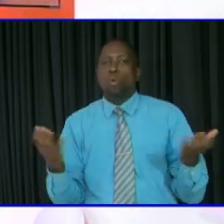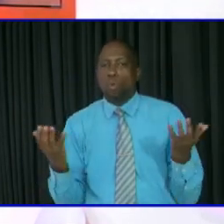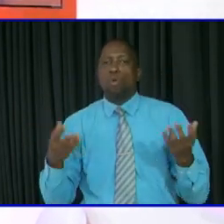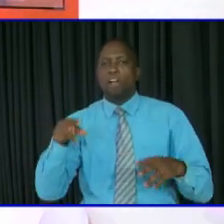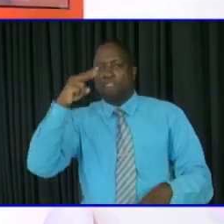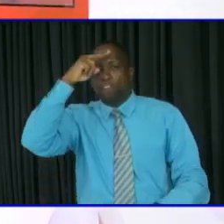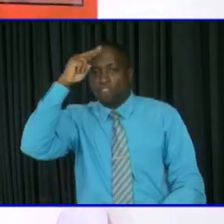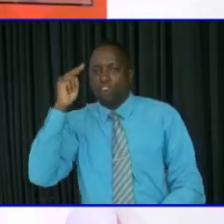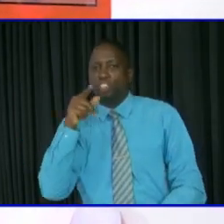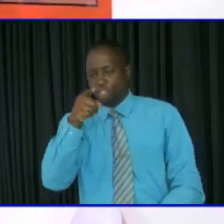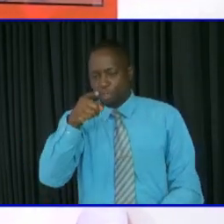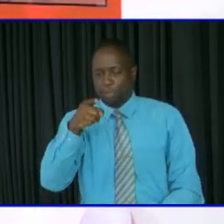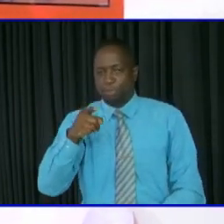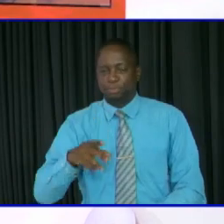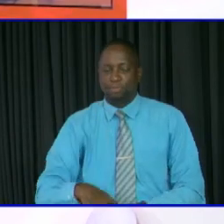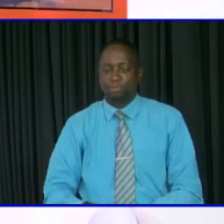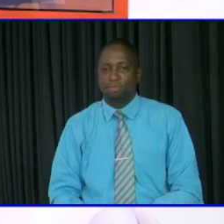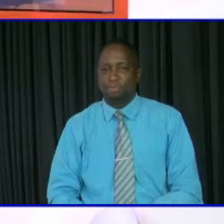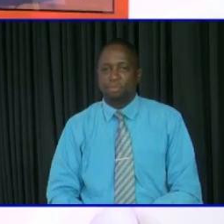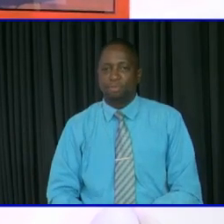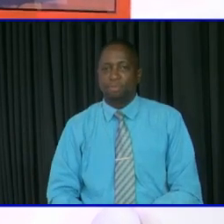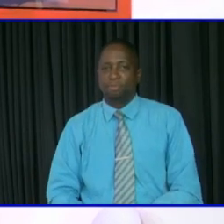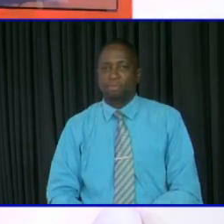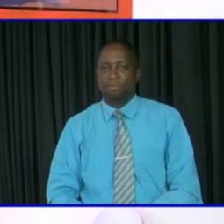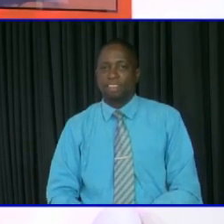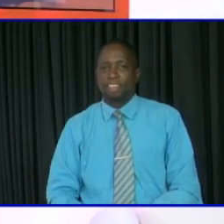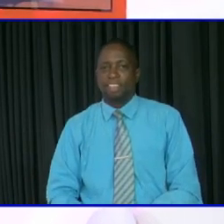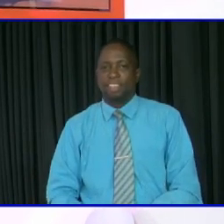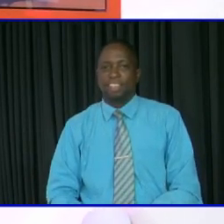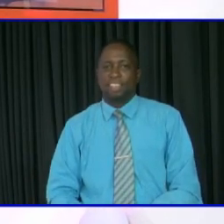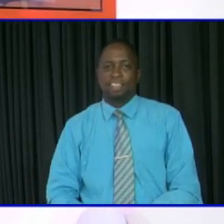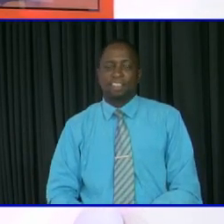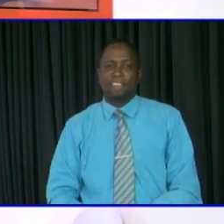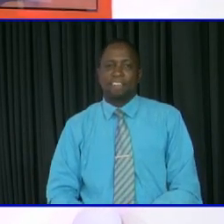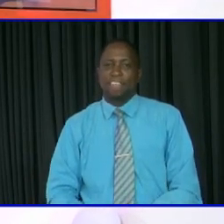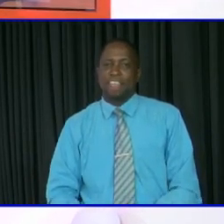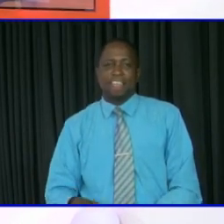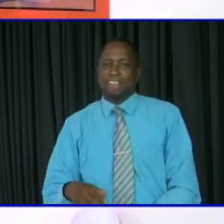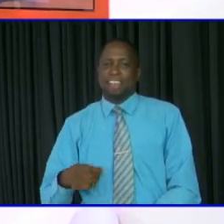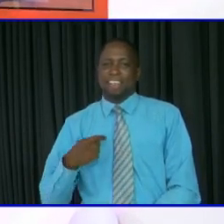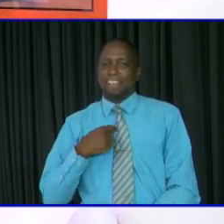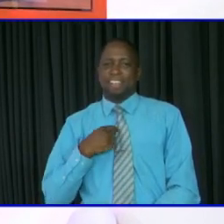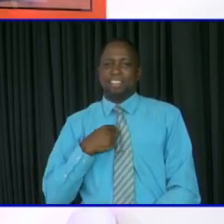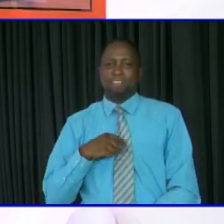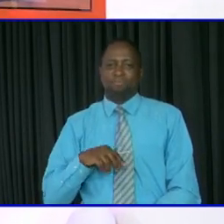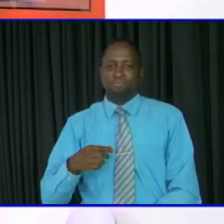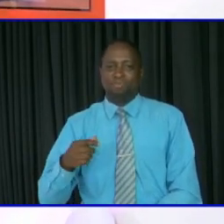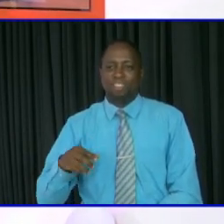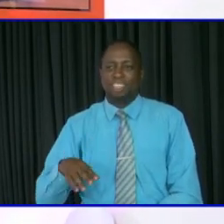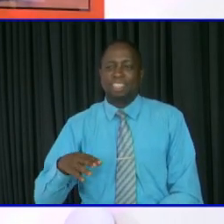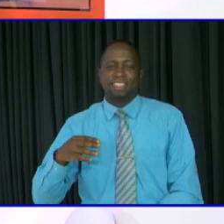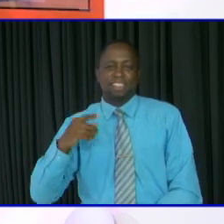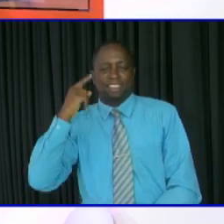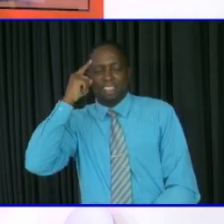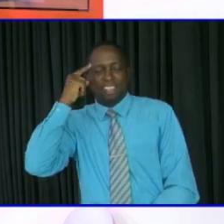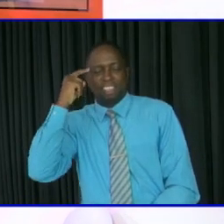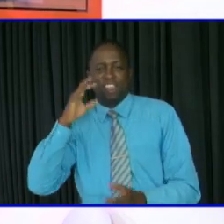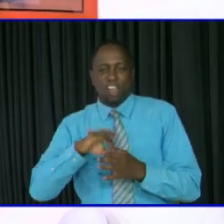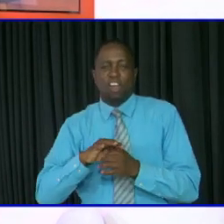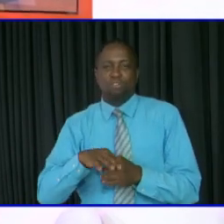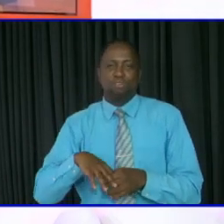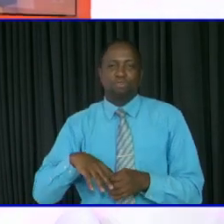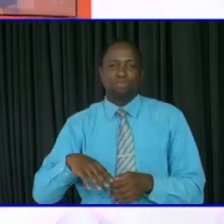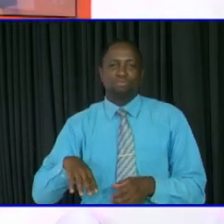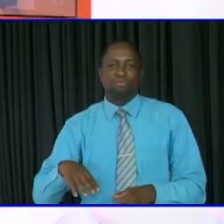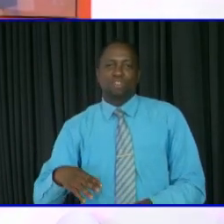the marriage supper that will be kept when Jesus comes. And I talk about the